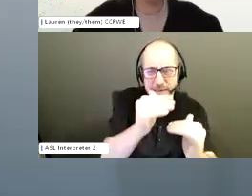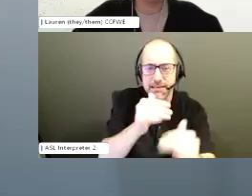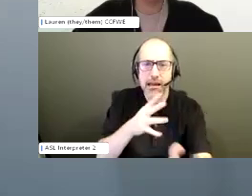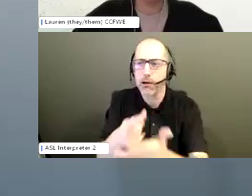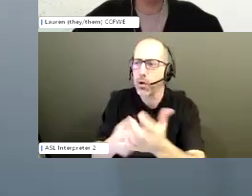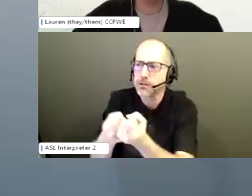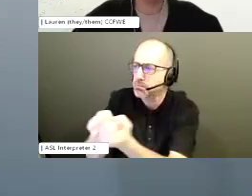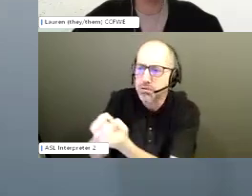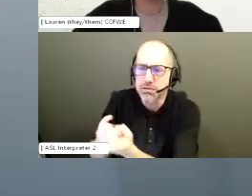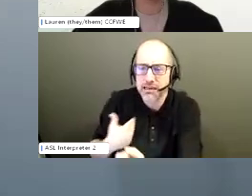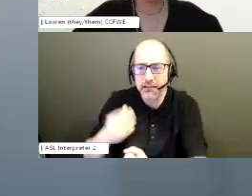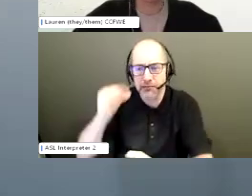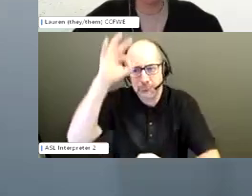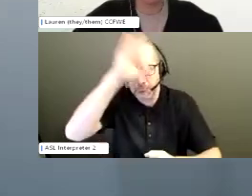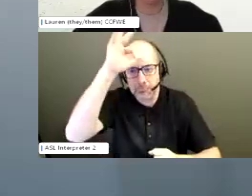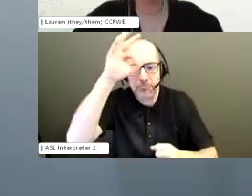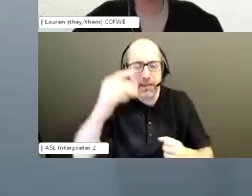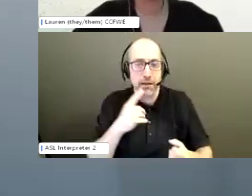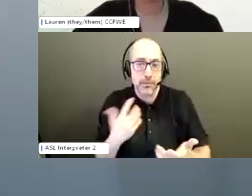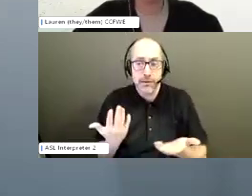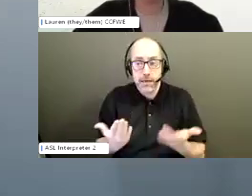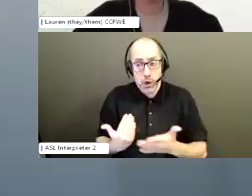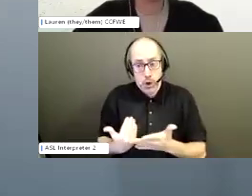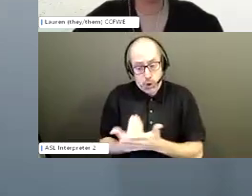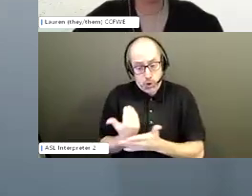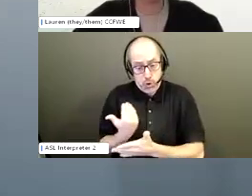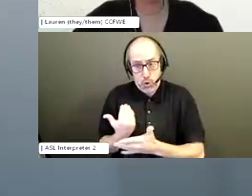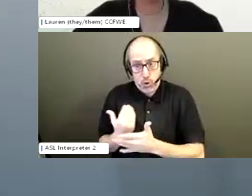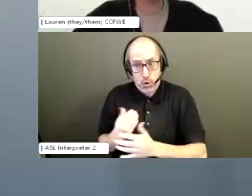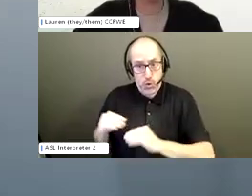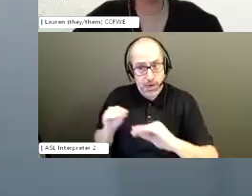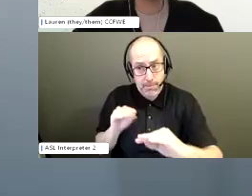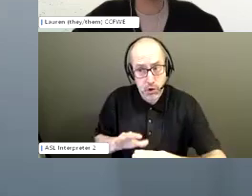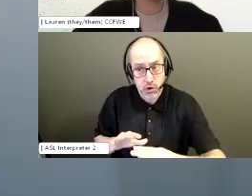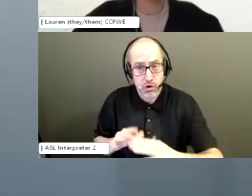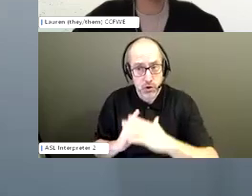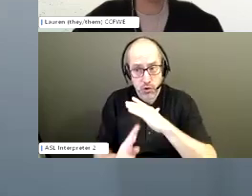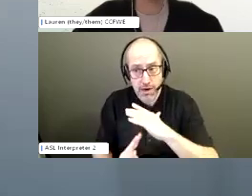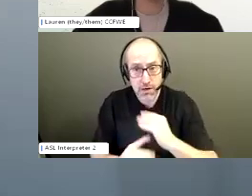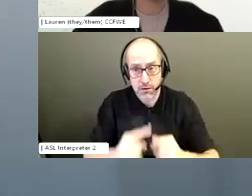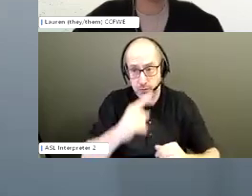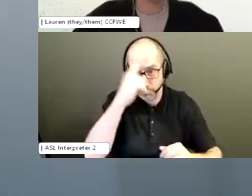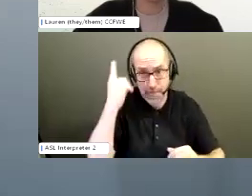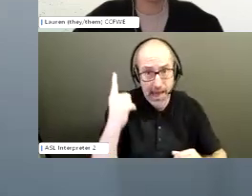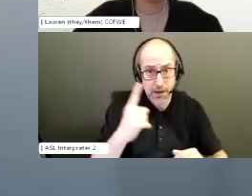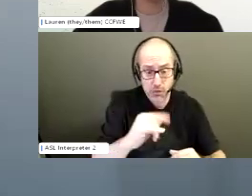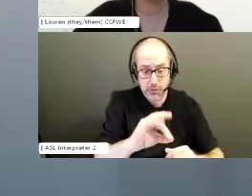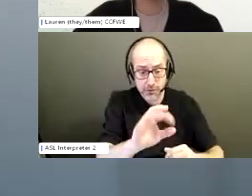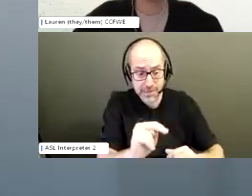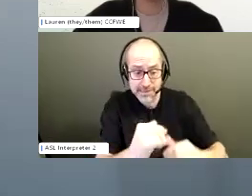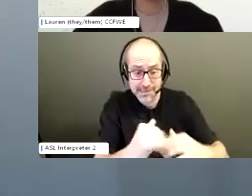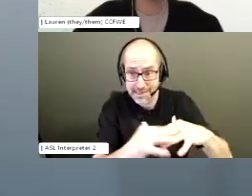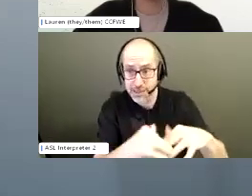intersecting identities, such as a newcomer woman or Black women or Indigenous women, these barriers are heightened by systemic